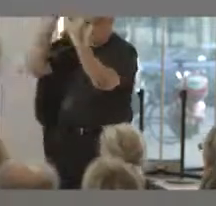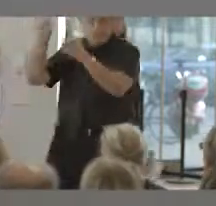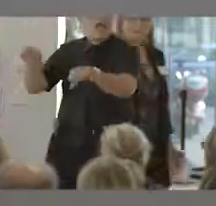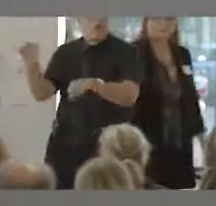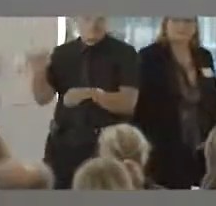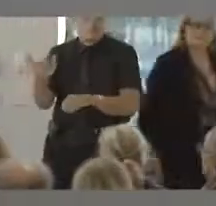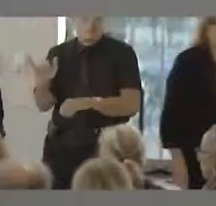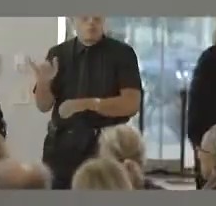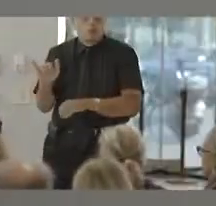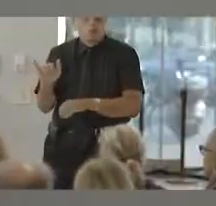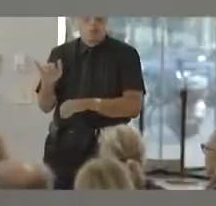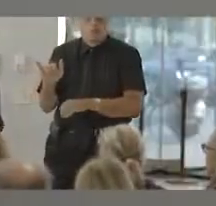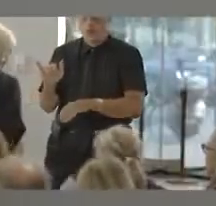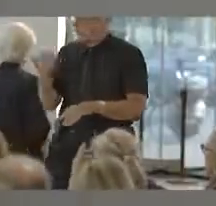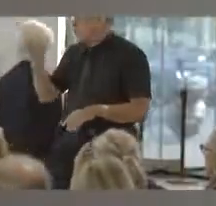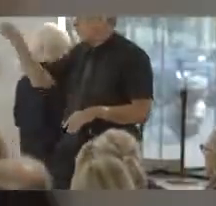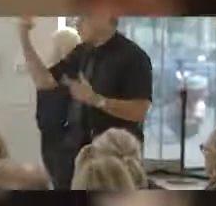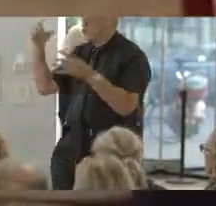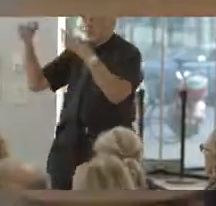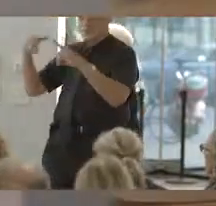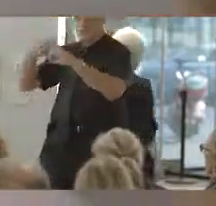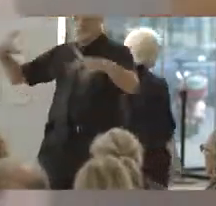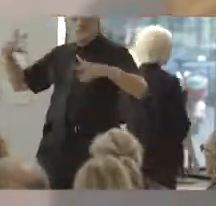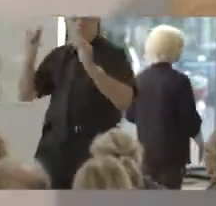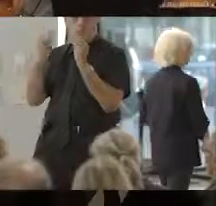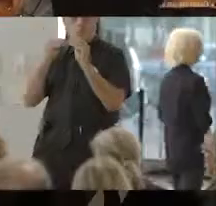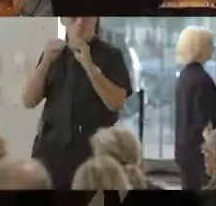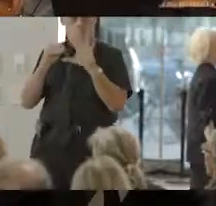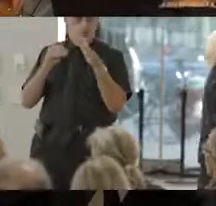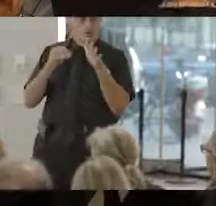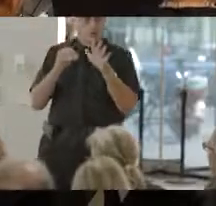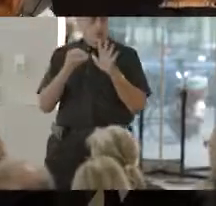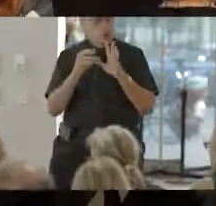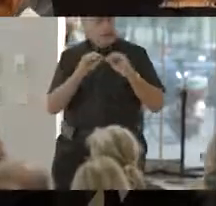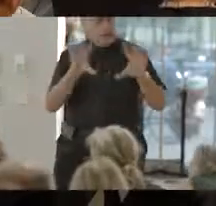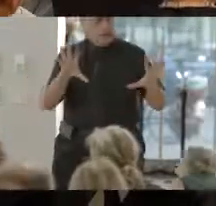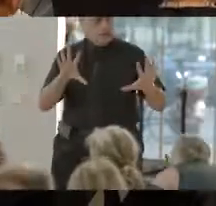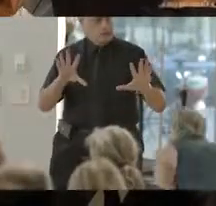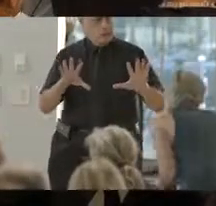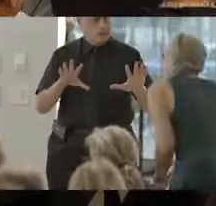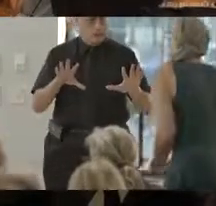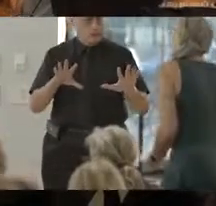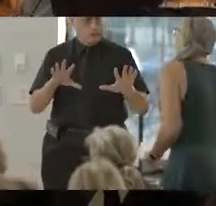Okay? Can you? Sure. So let me try to explain this a little bit more to try to make it more clear.